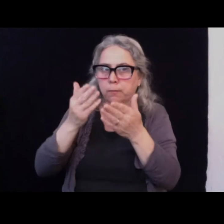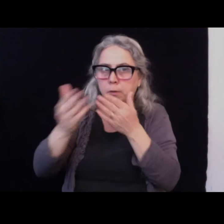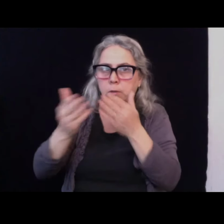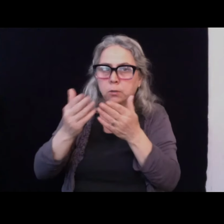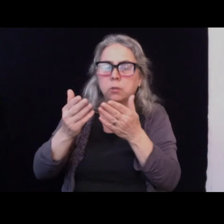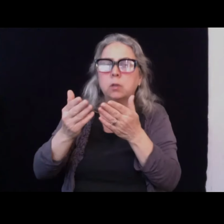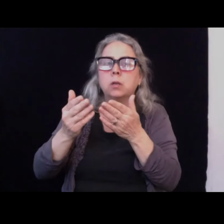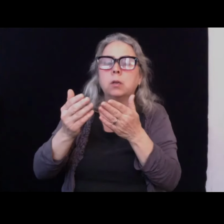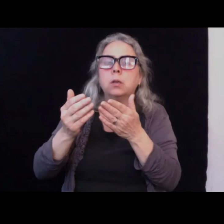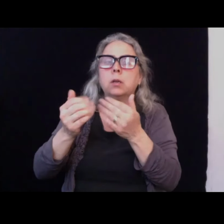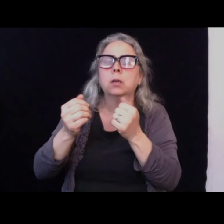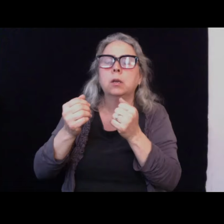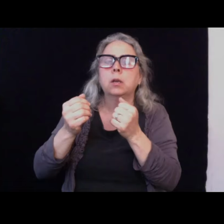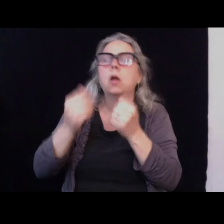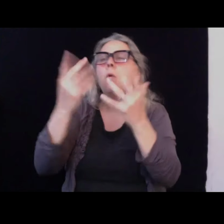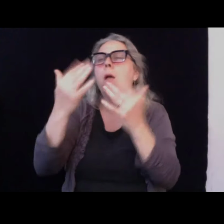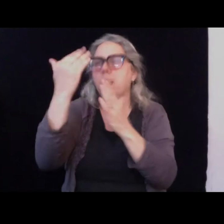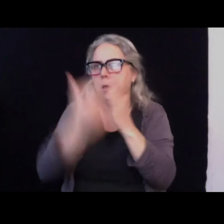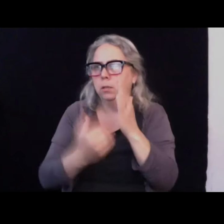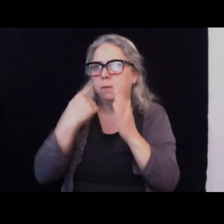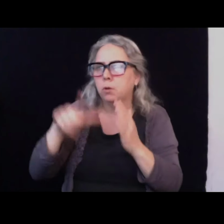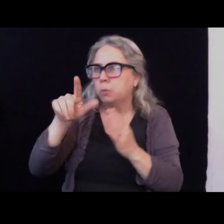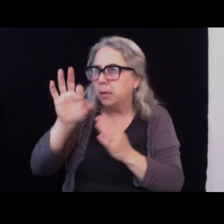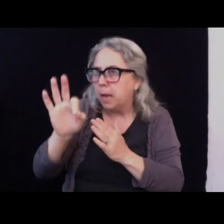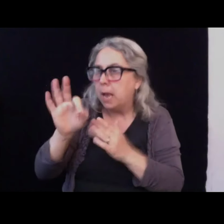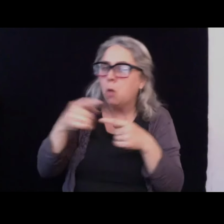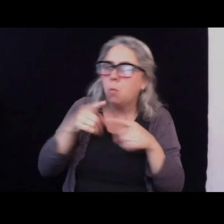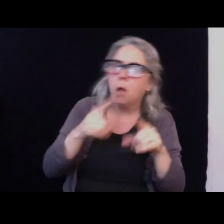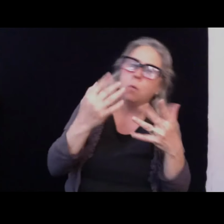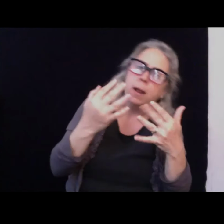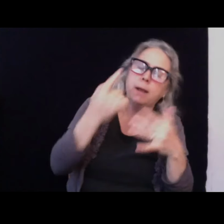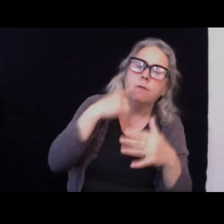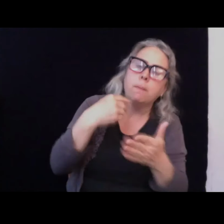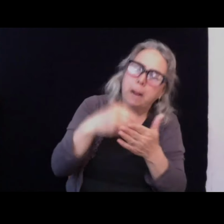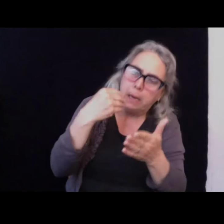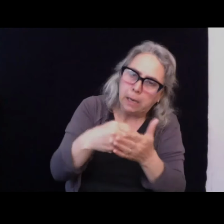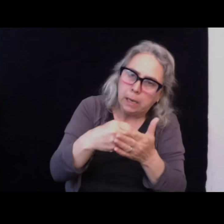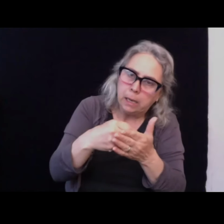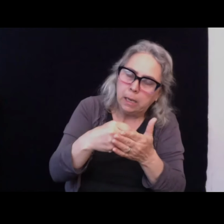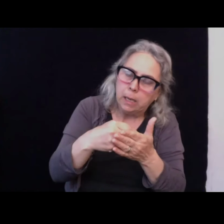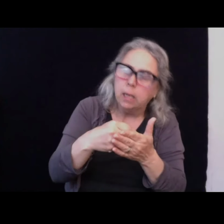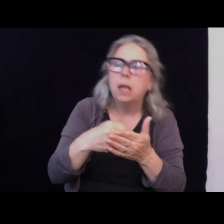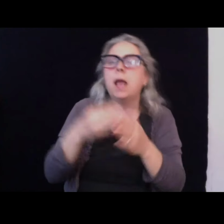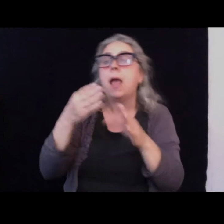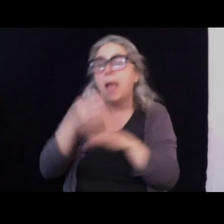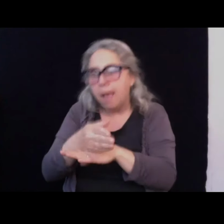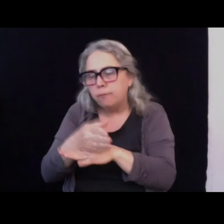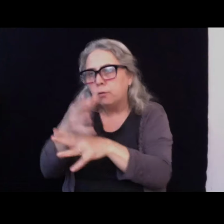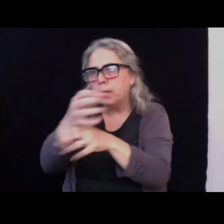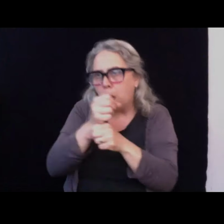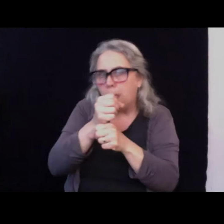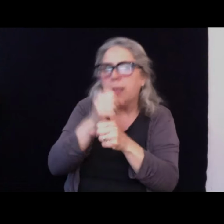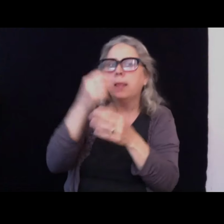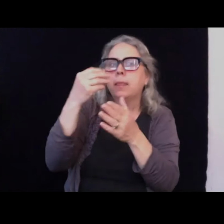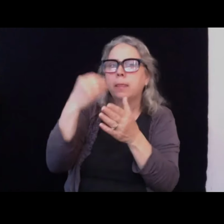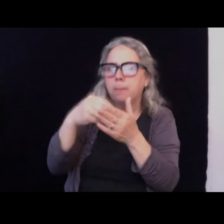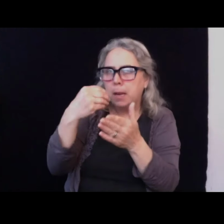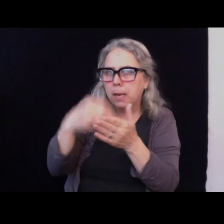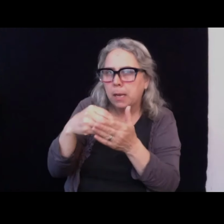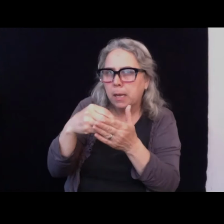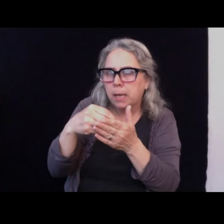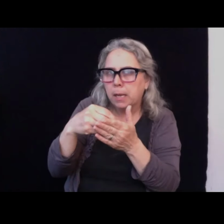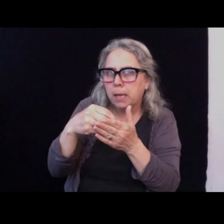waiver wait list for 29 while they are waiting for funding, after they receive the funding and